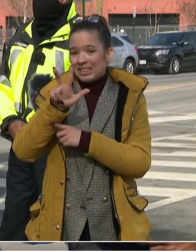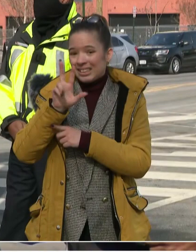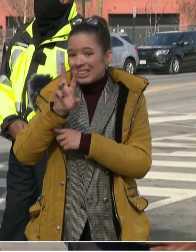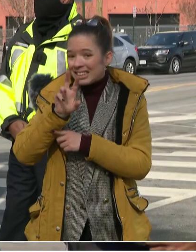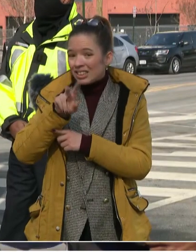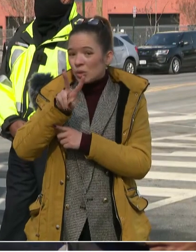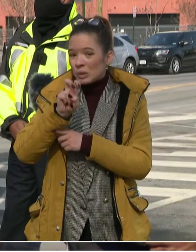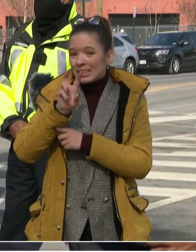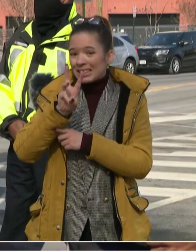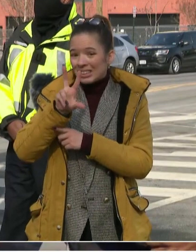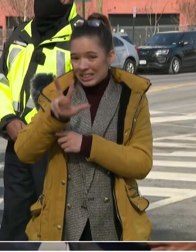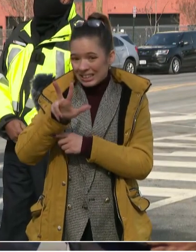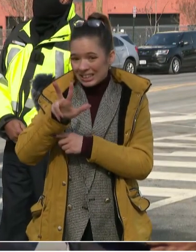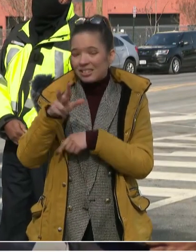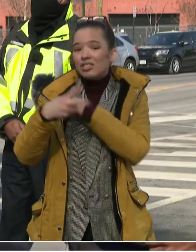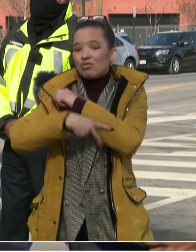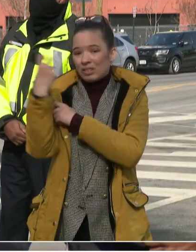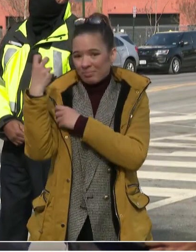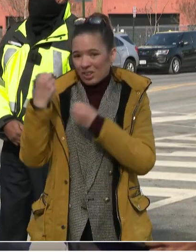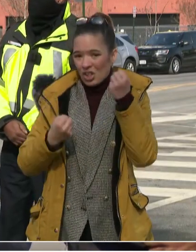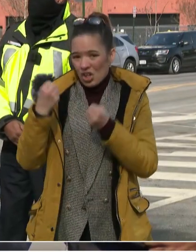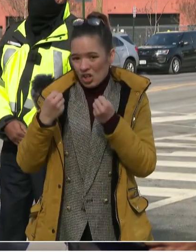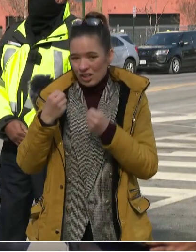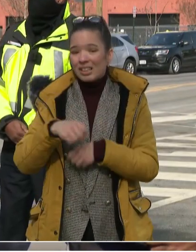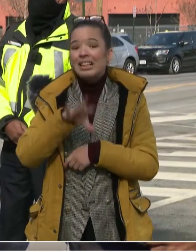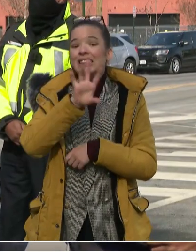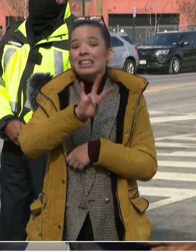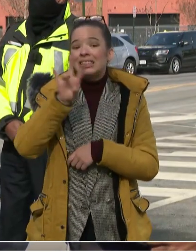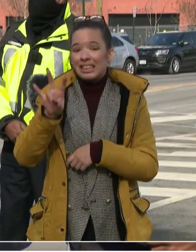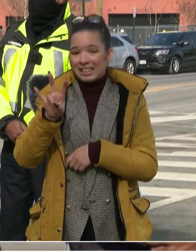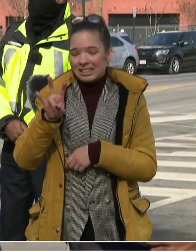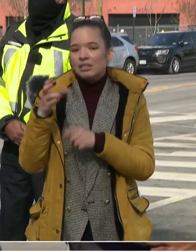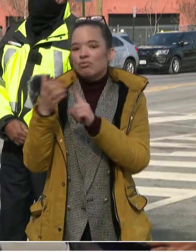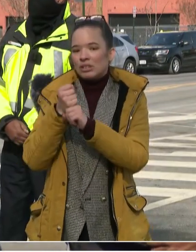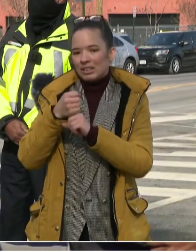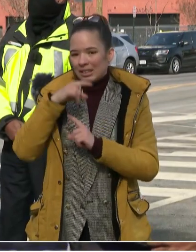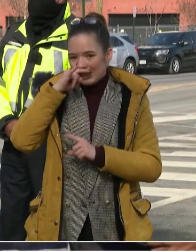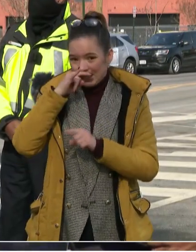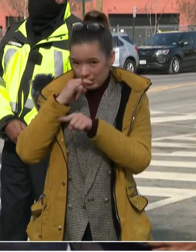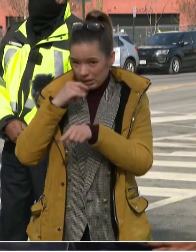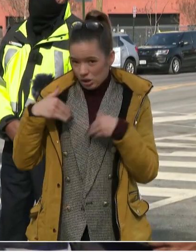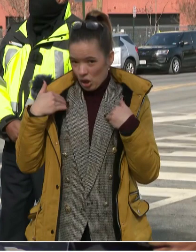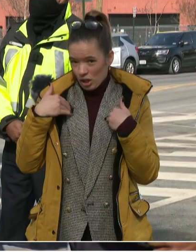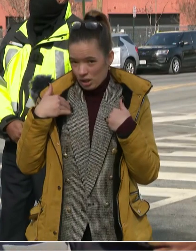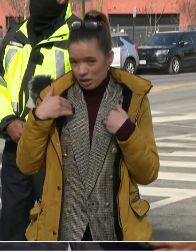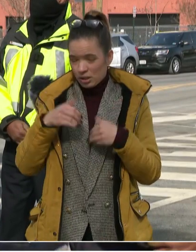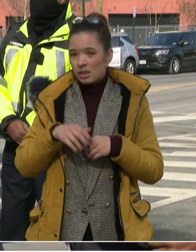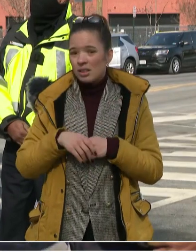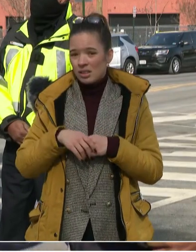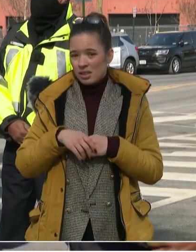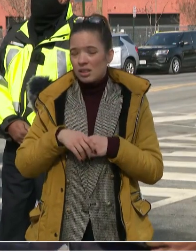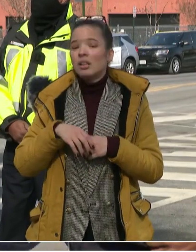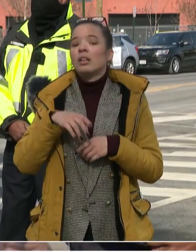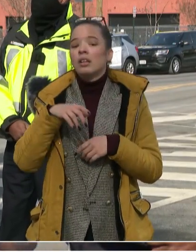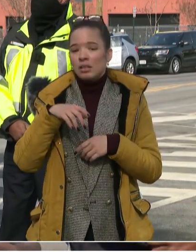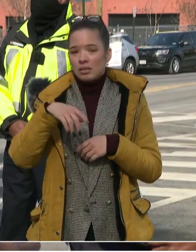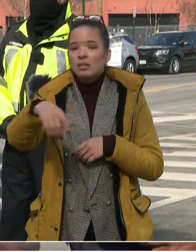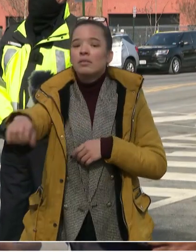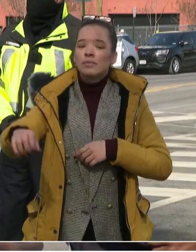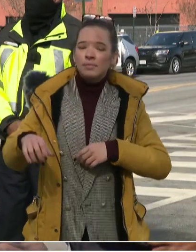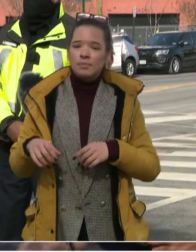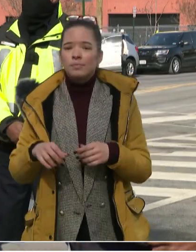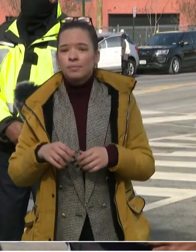and 77 juveniles were arrested. In 2021, I mentioned we had 393